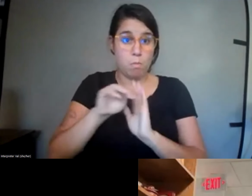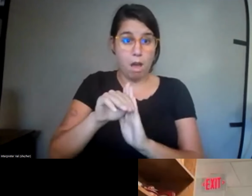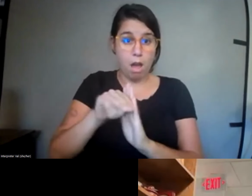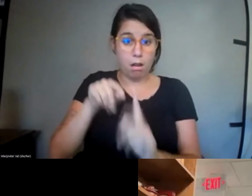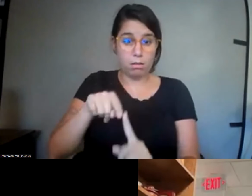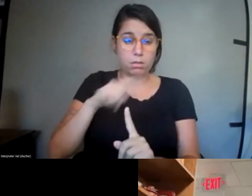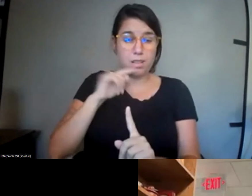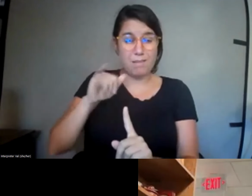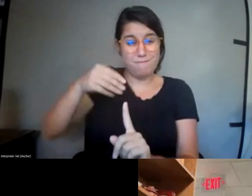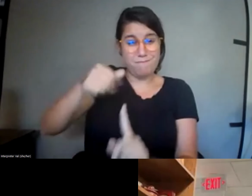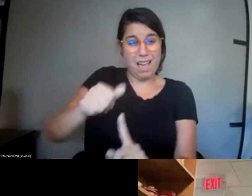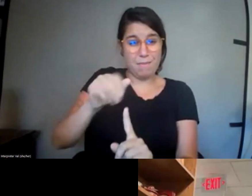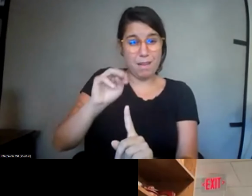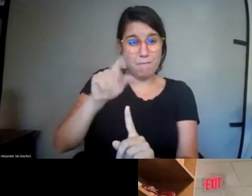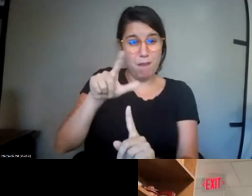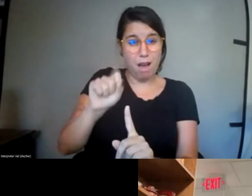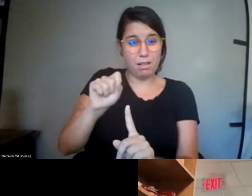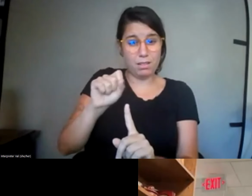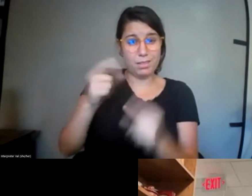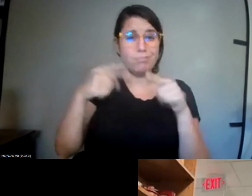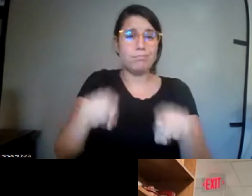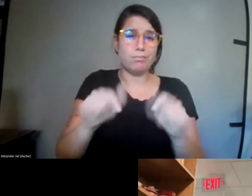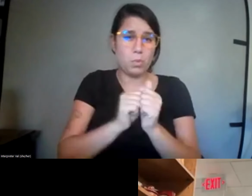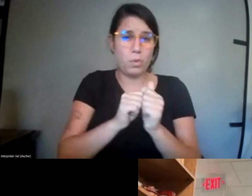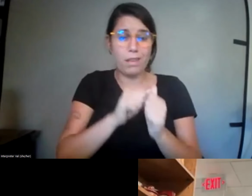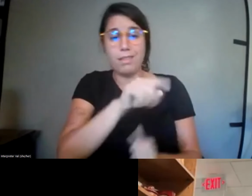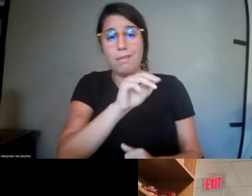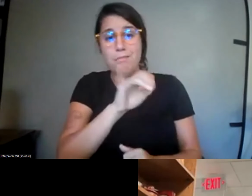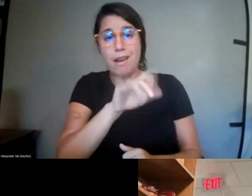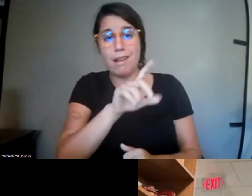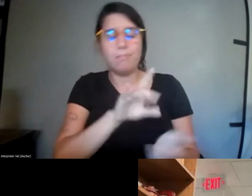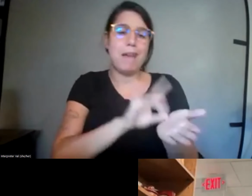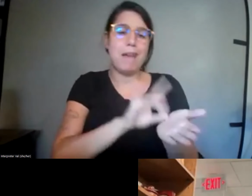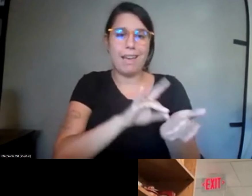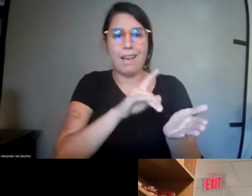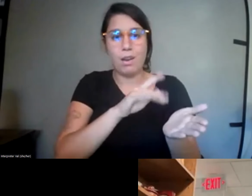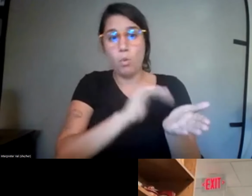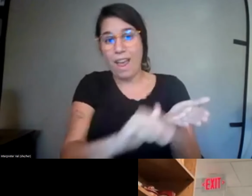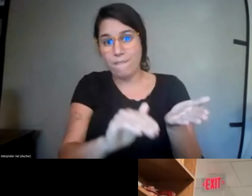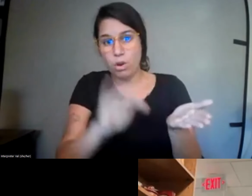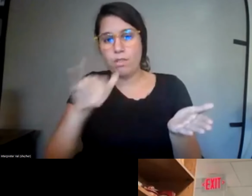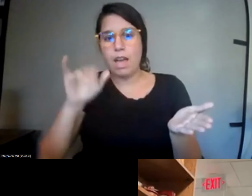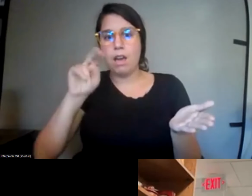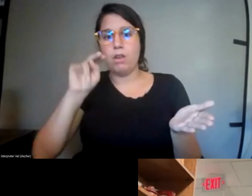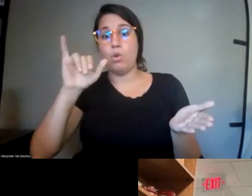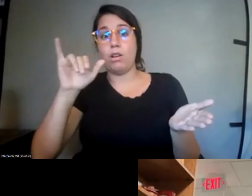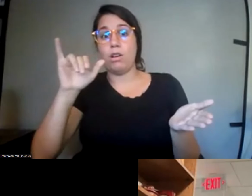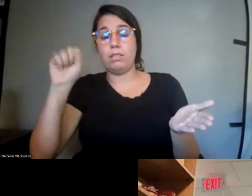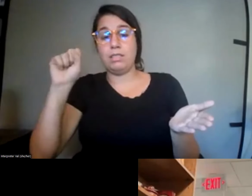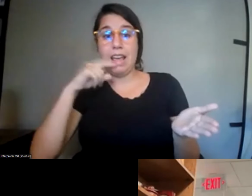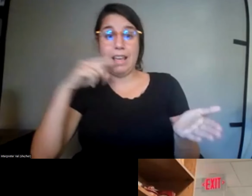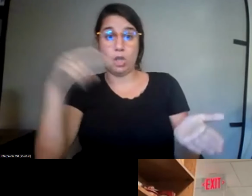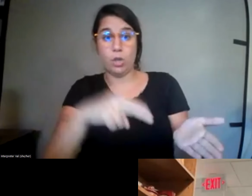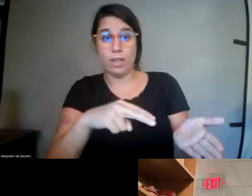payment models that would align with, say, the Medicaid waivers that New York State's looking at, does,